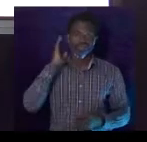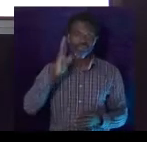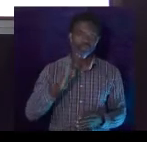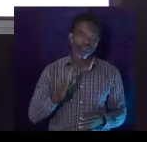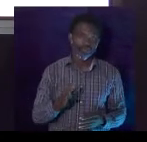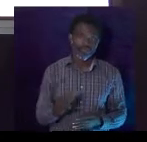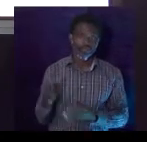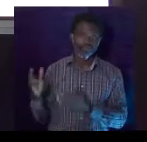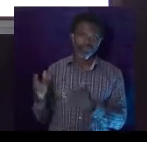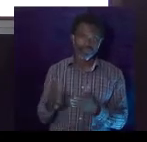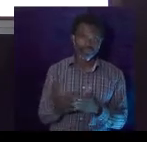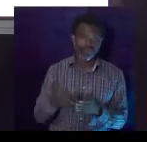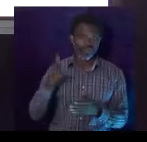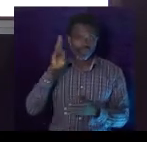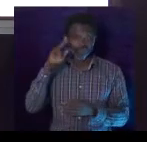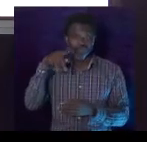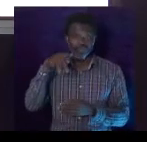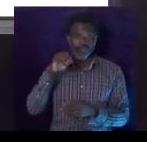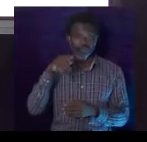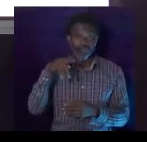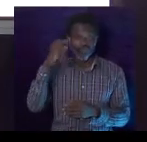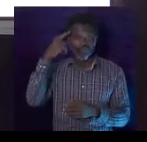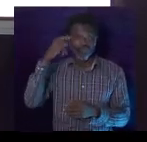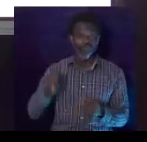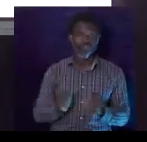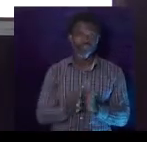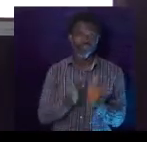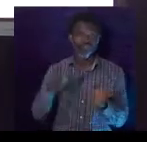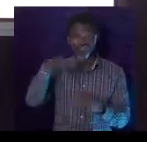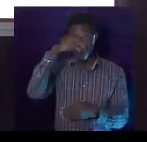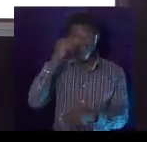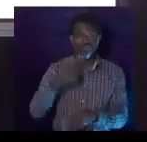I will now hand you over to Uncle Popo for the general studies